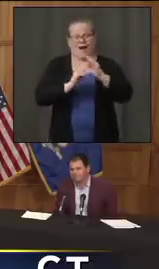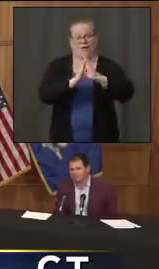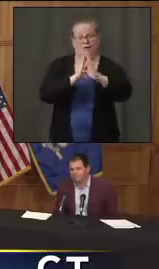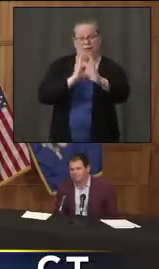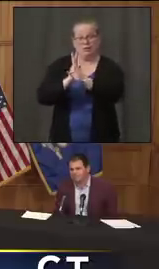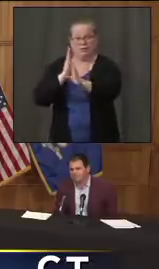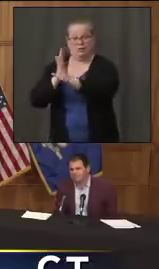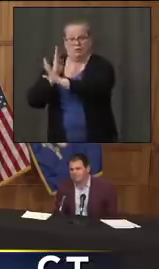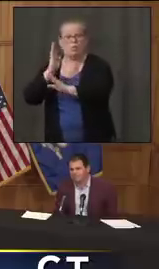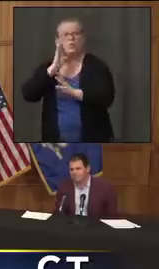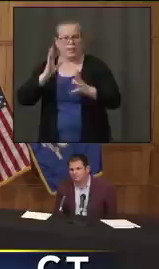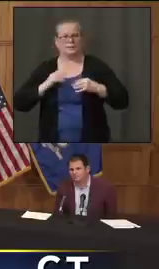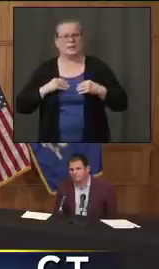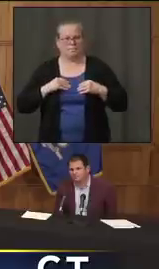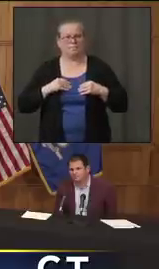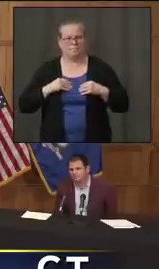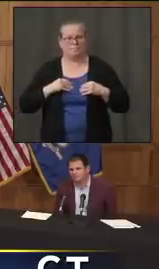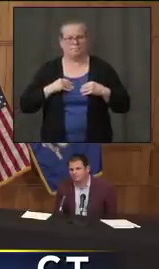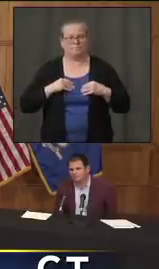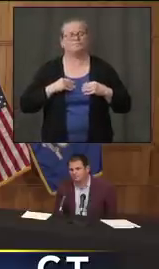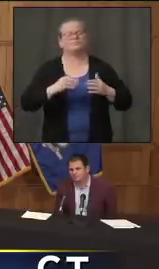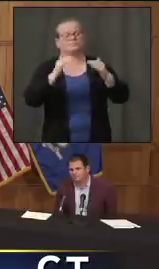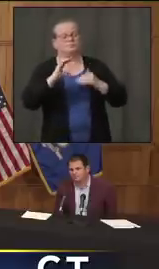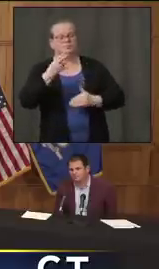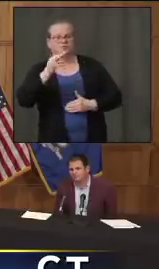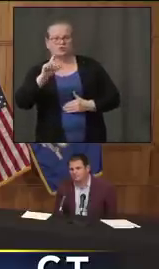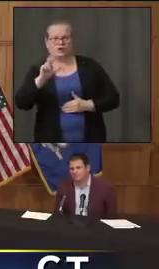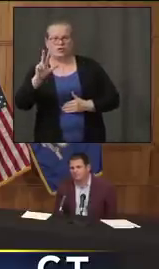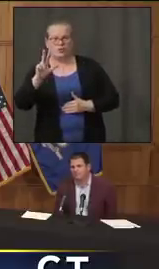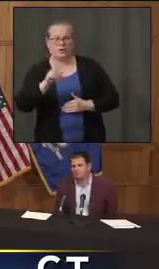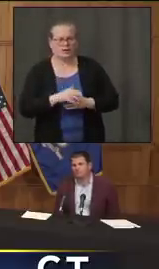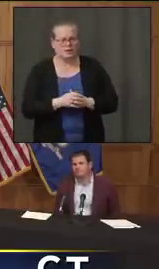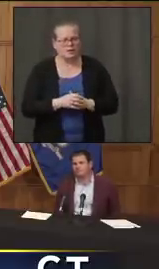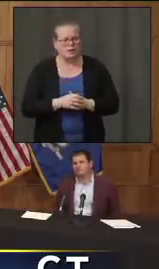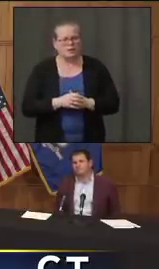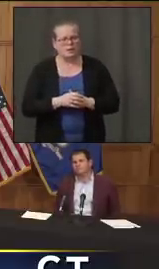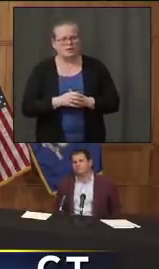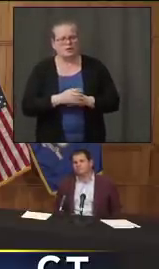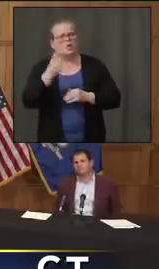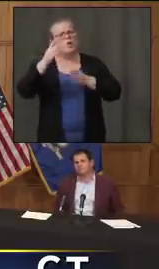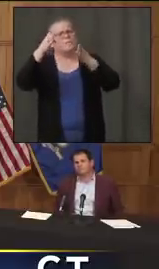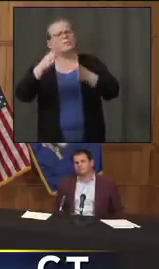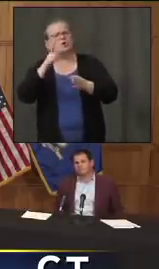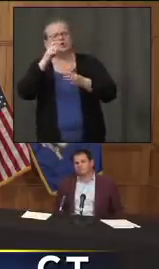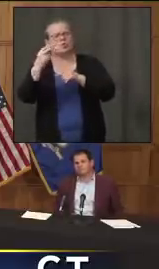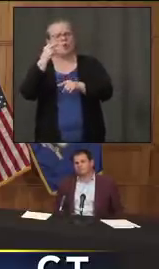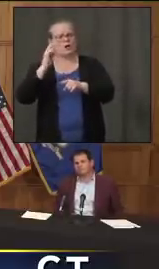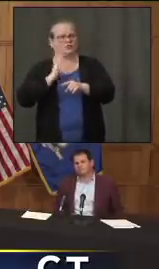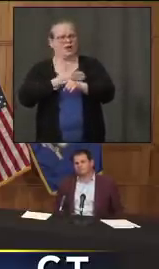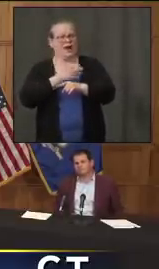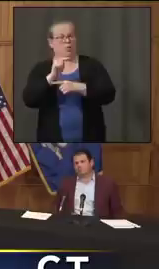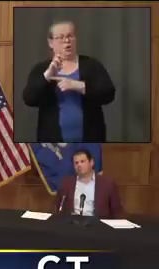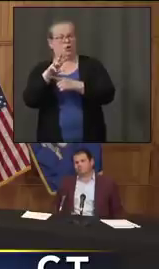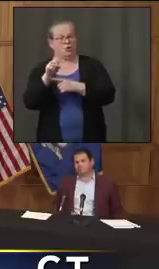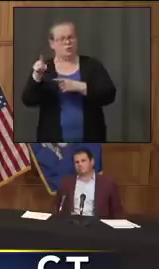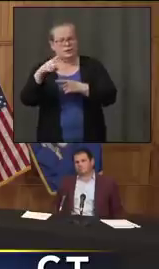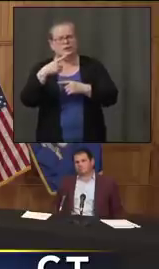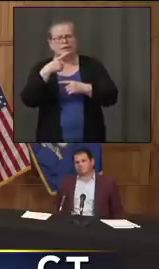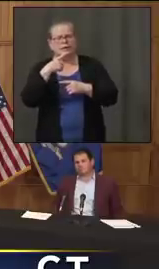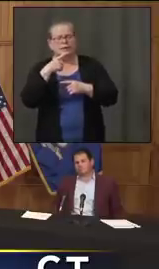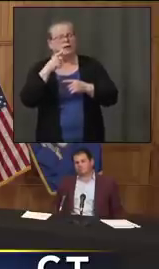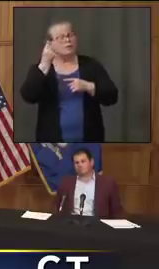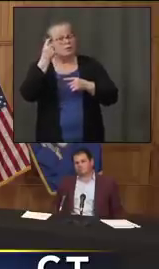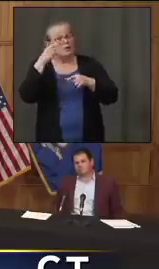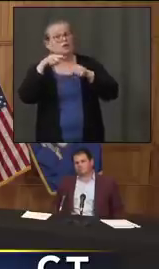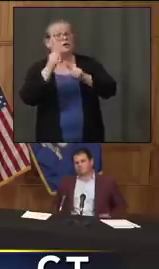Hi, yes, I got a message or question rather from a viewer, and they asked, in a dental setting, patients cannot wear masks.